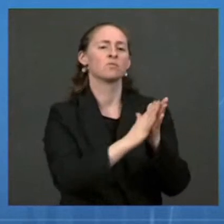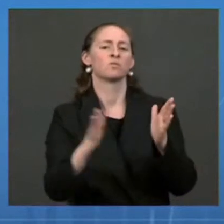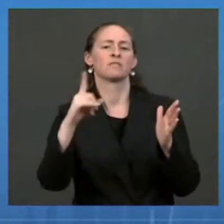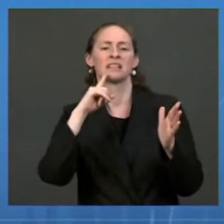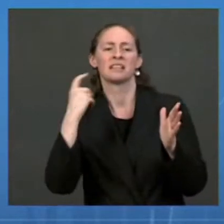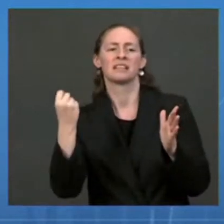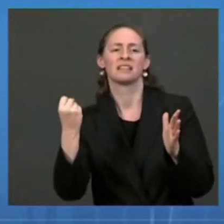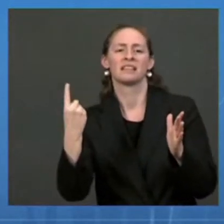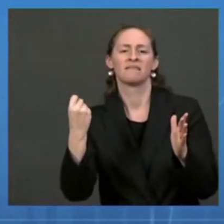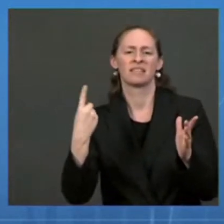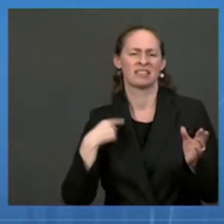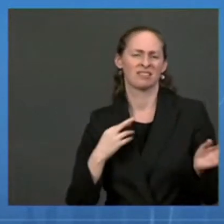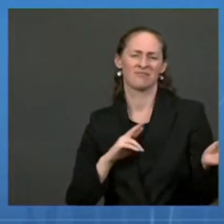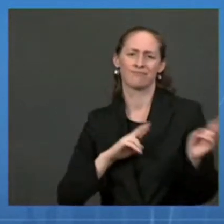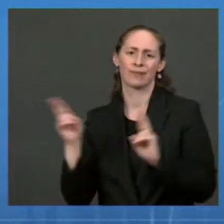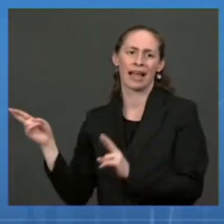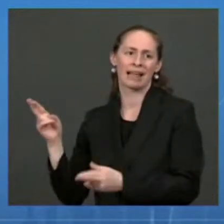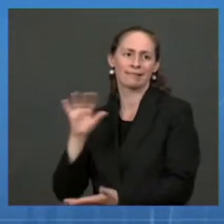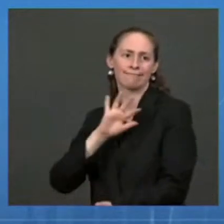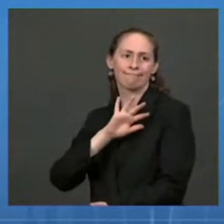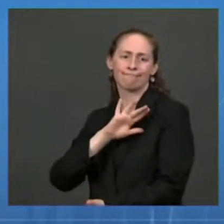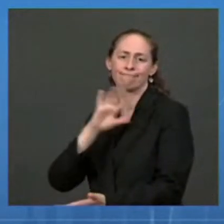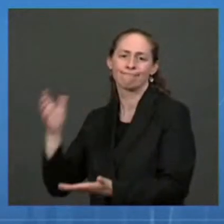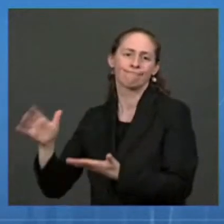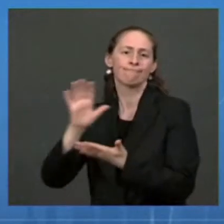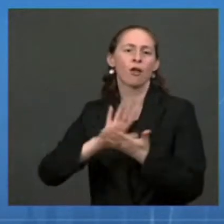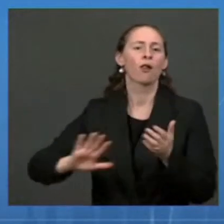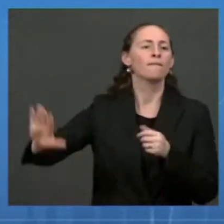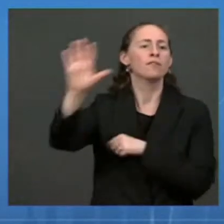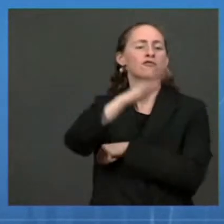the country, but we'll also make it convenient